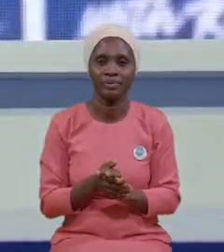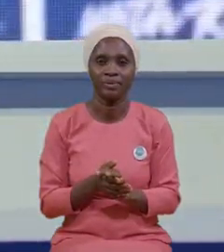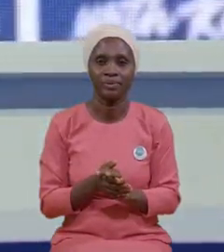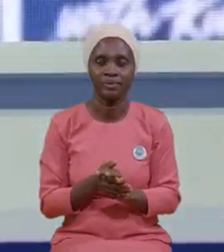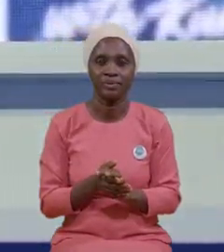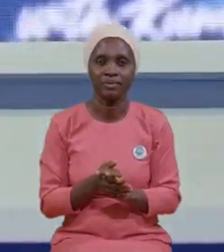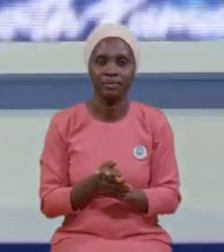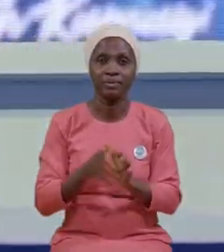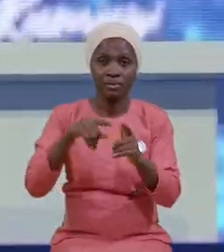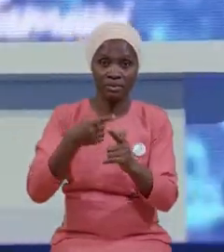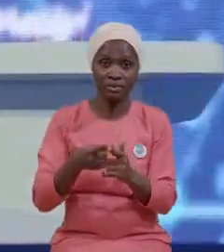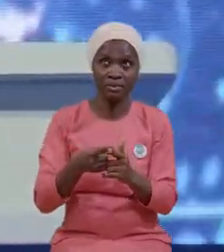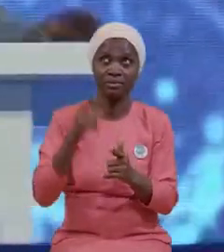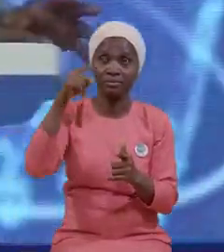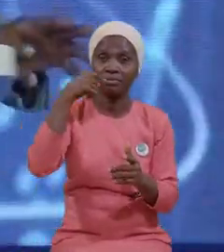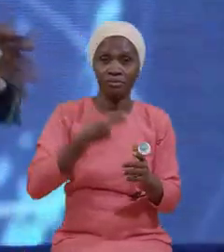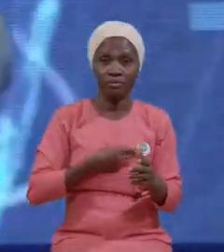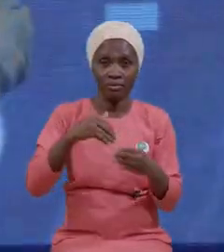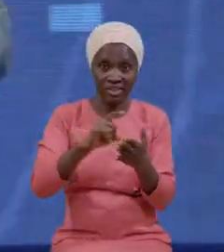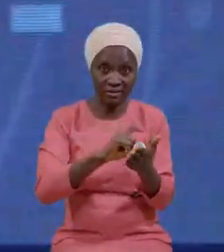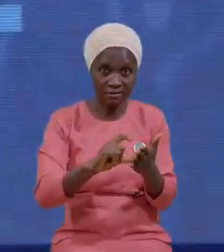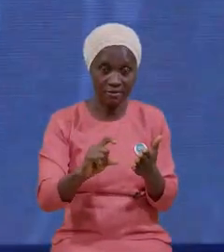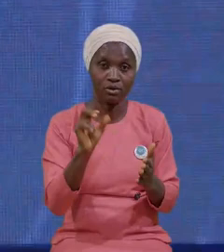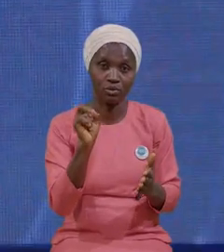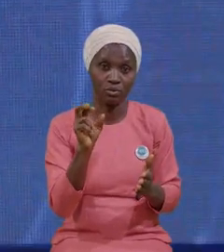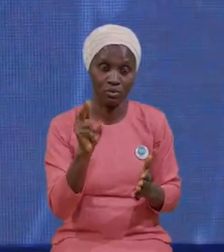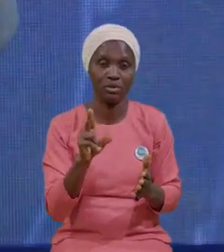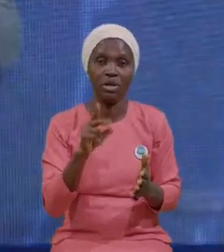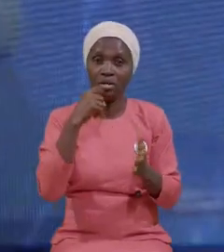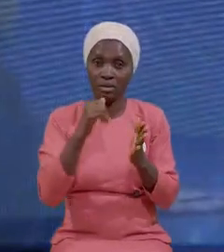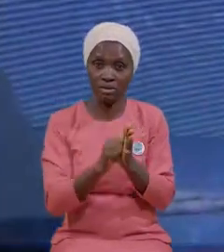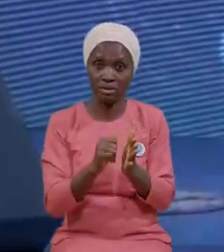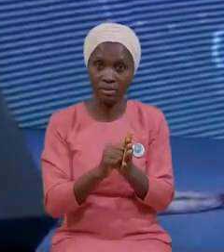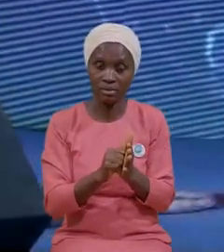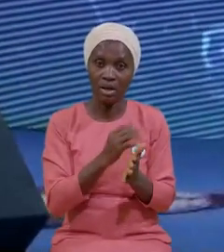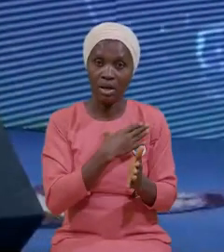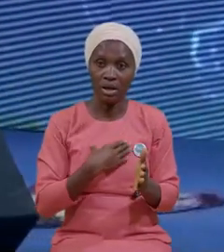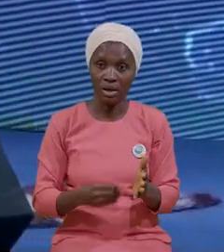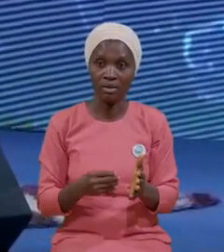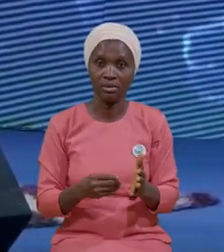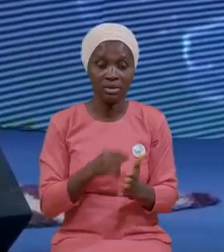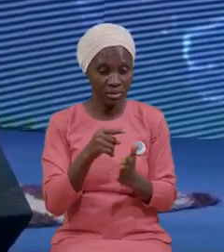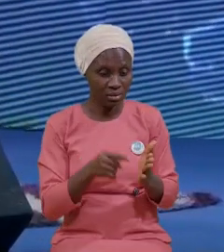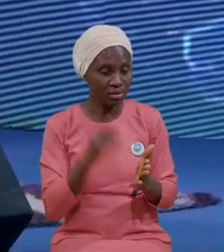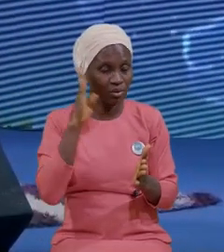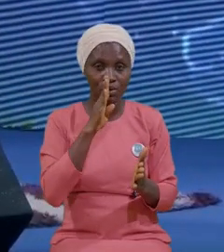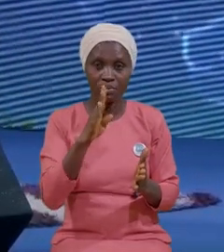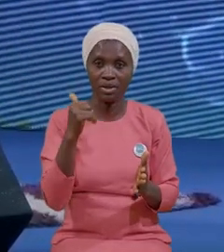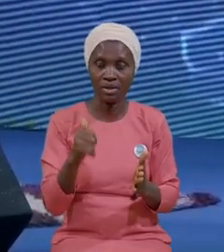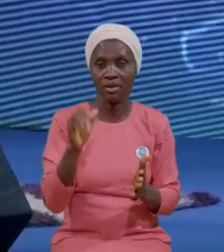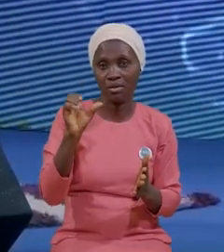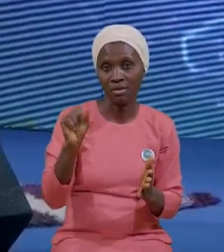Then he tells us in verse 12, it says, and there shall be a sign unto you.